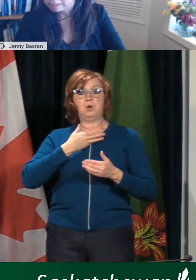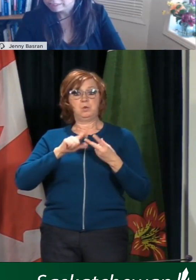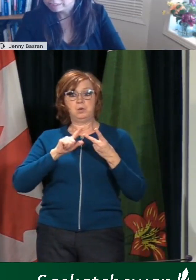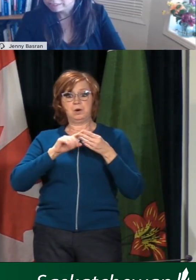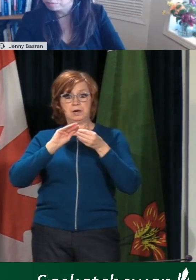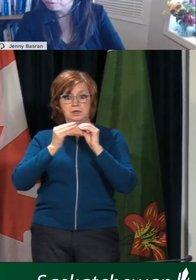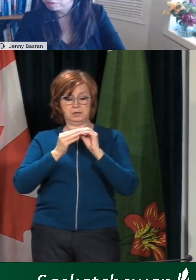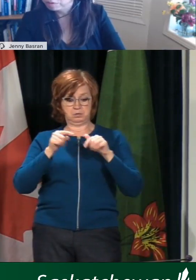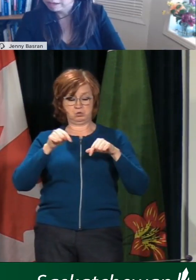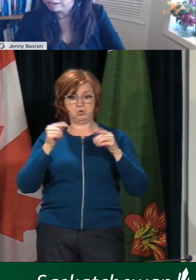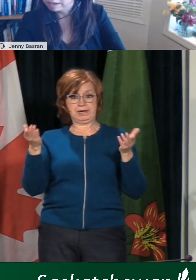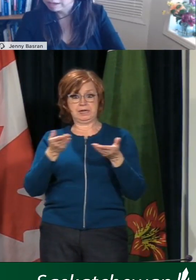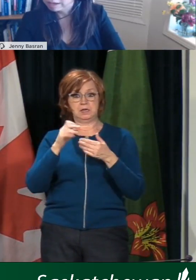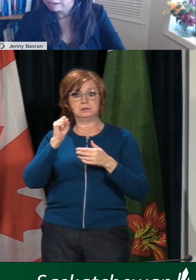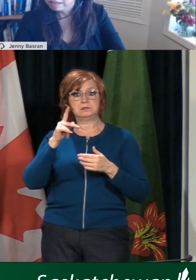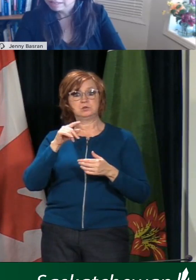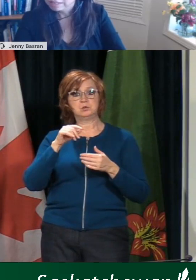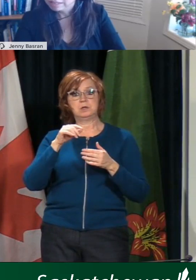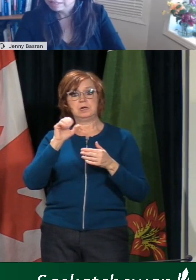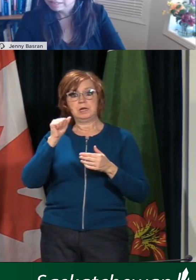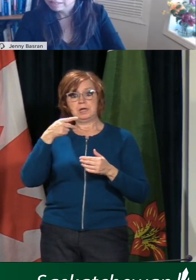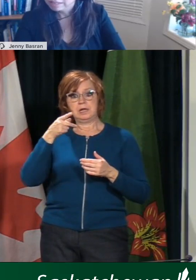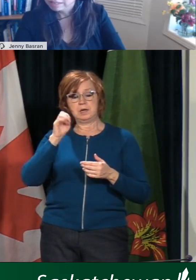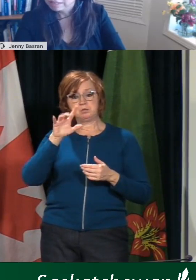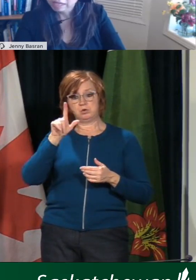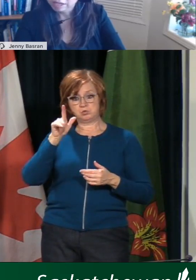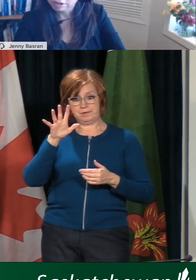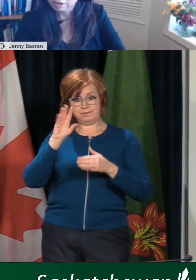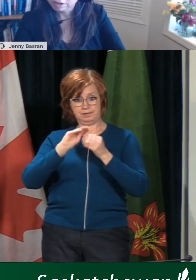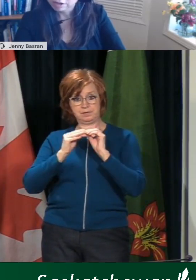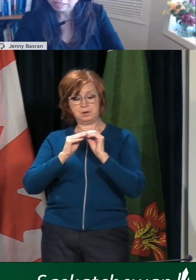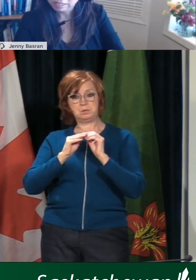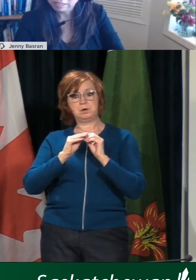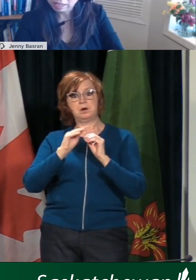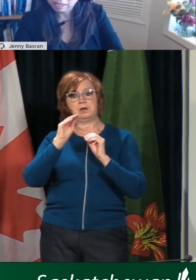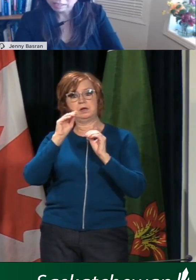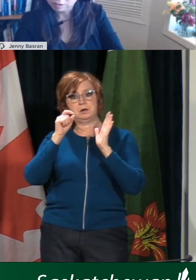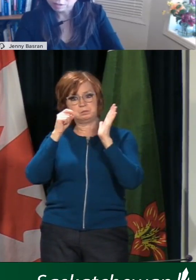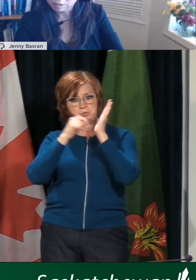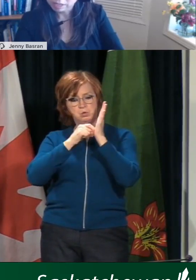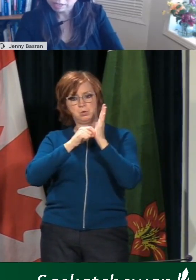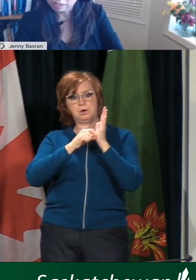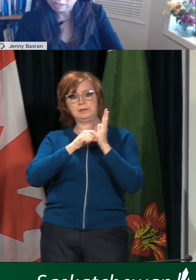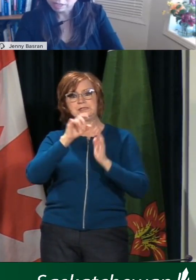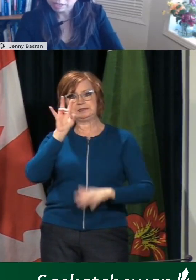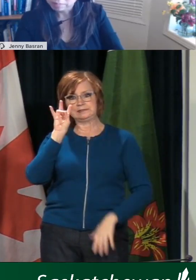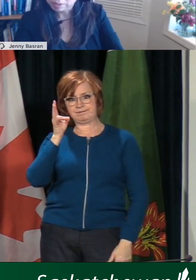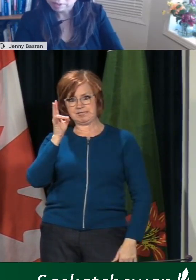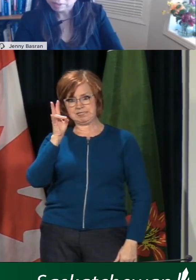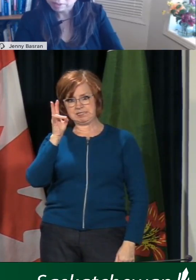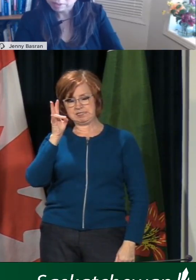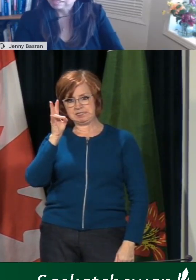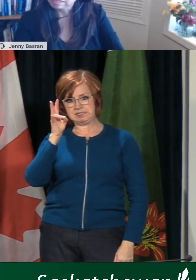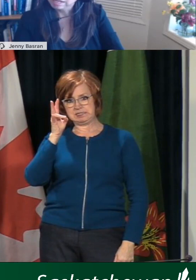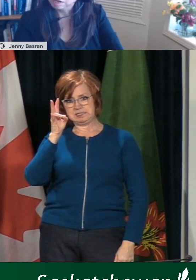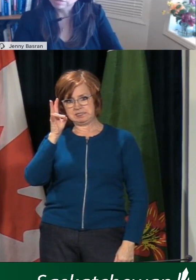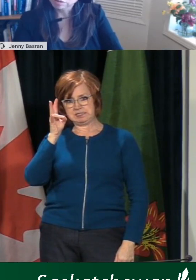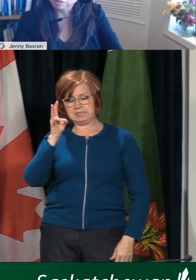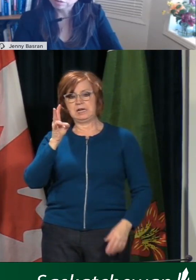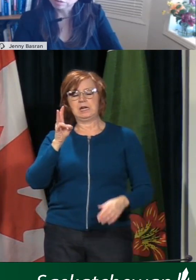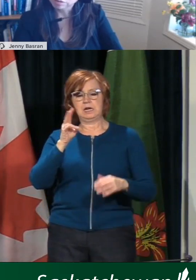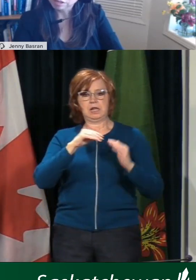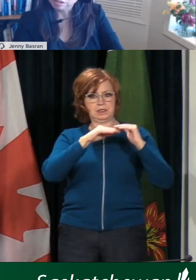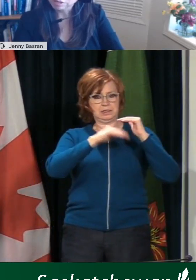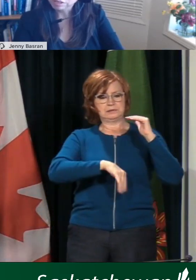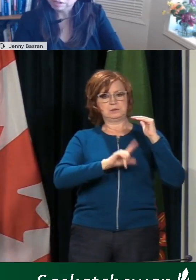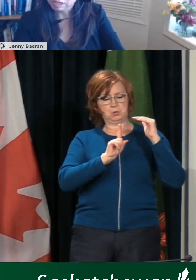was 0.7. This is a bit of a lagging indicator in that some of the cases that we're picking up would have been infected up to 14 days